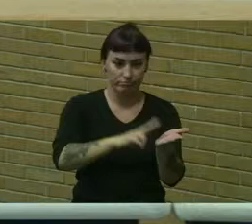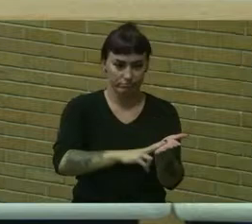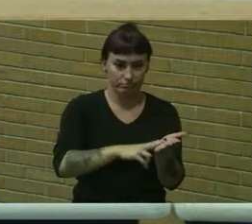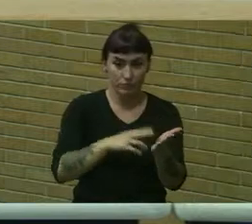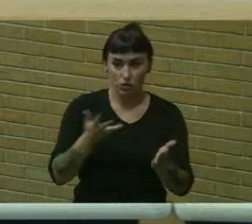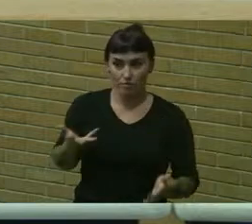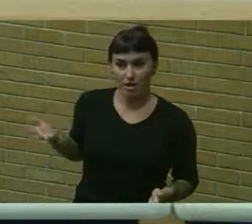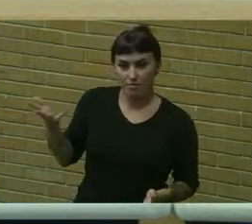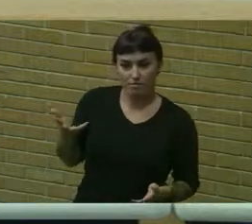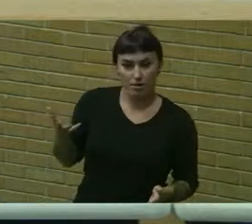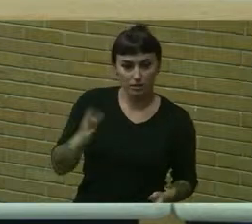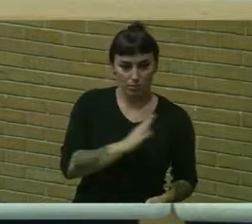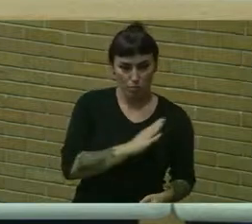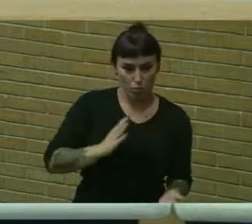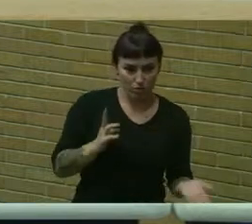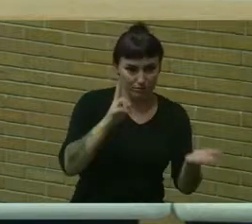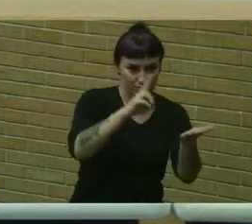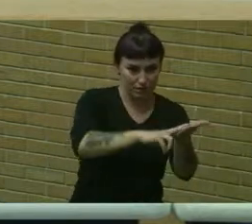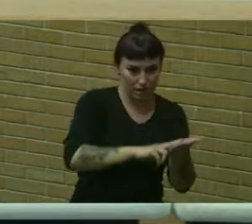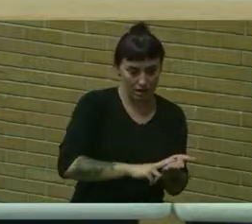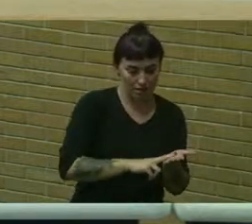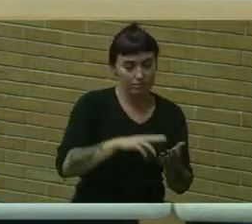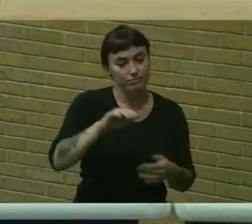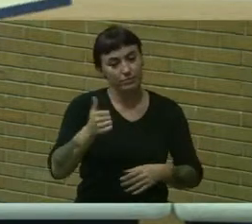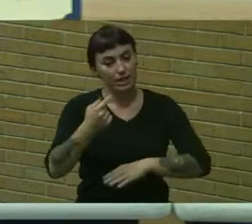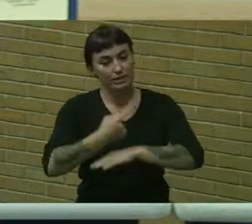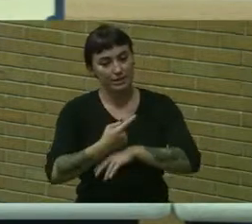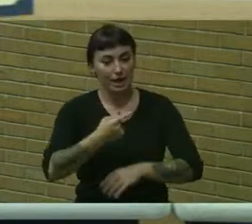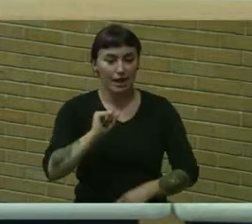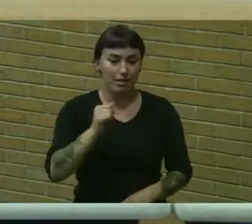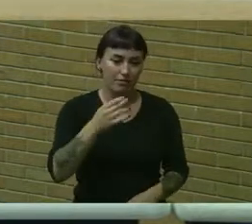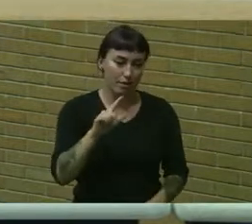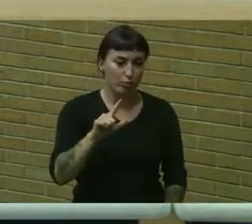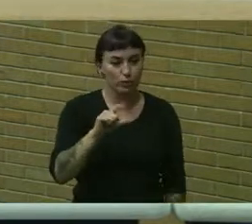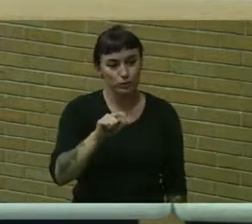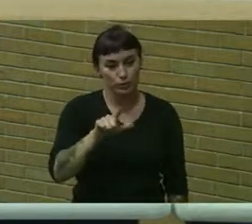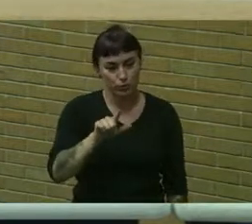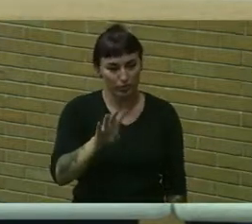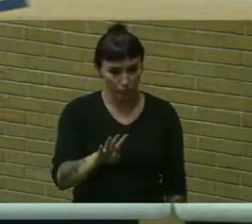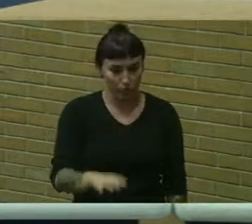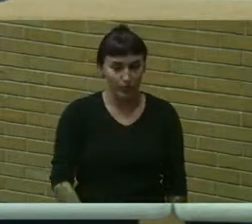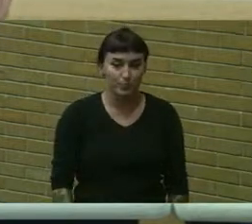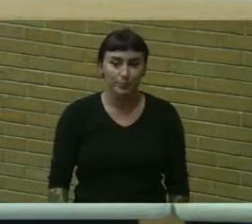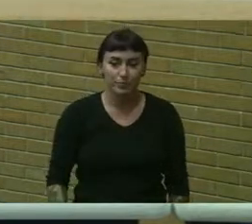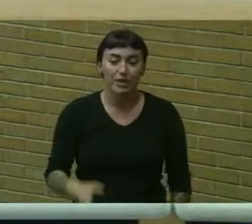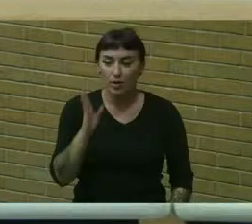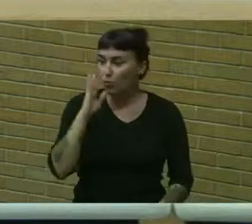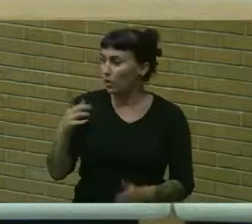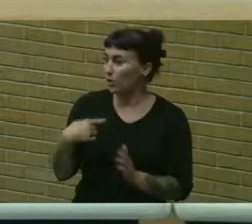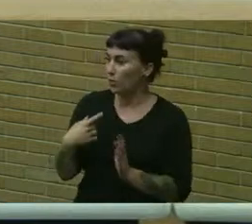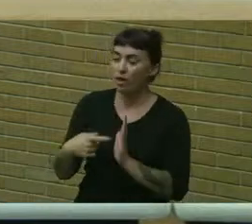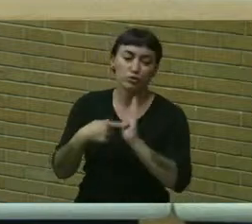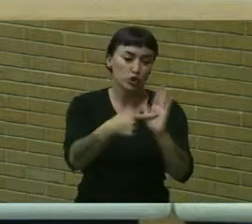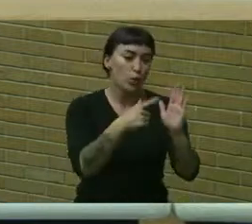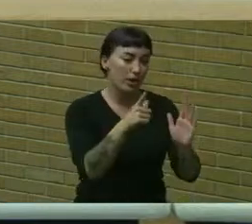5 of us on the town board this 10th day of April 2024. We'll be displaying it out in the lobby.